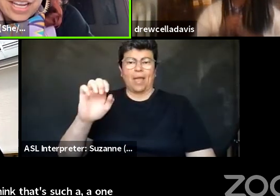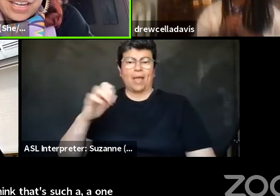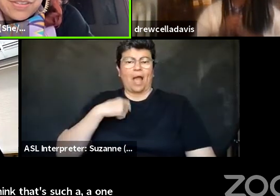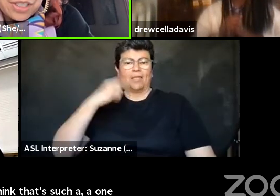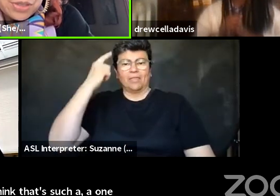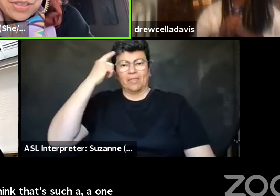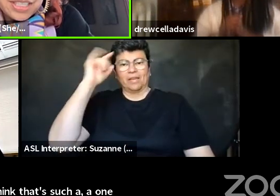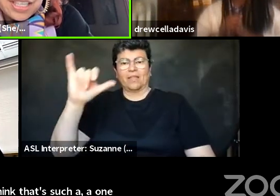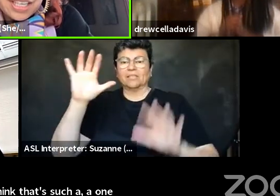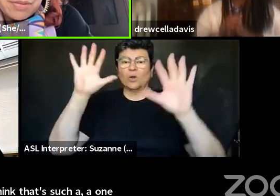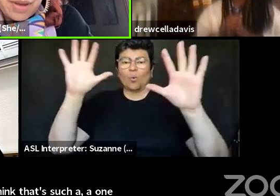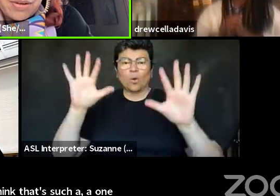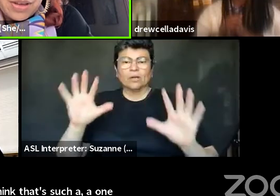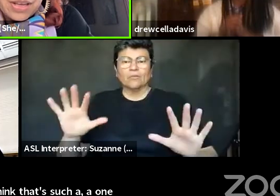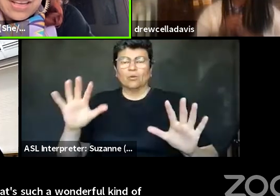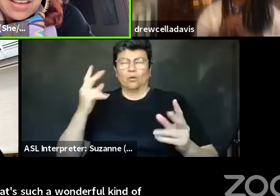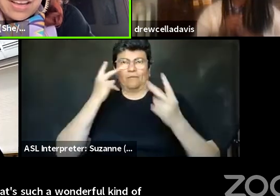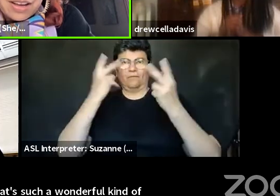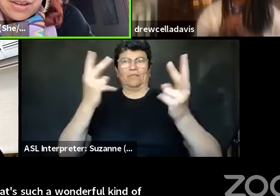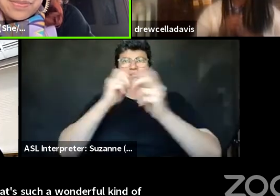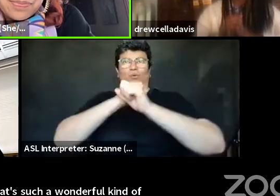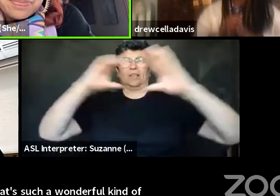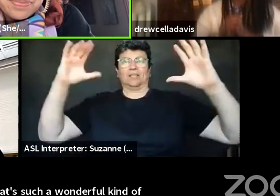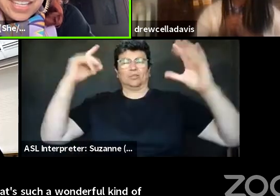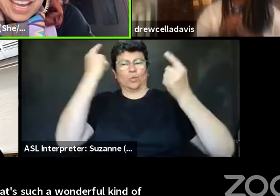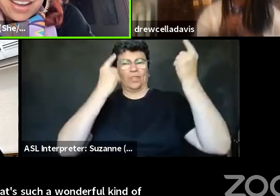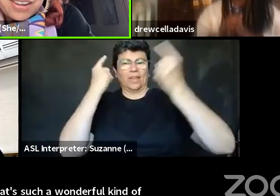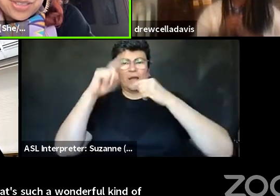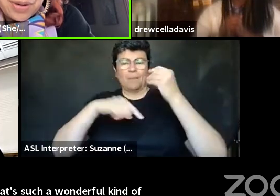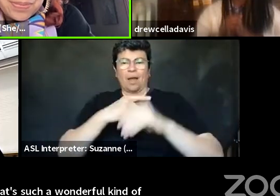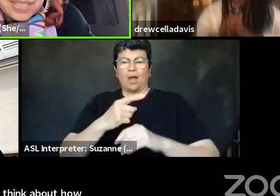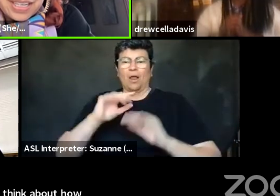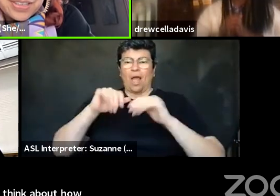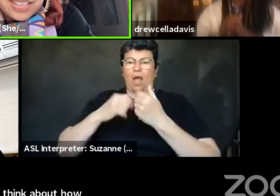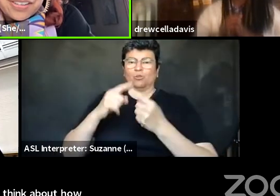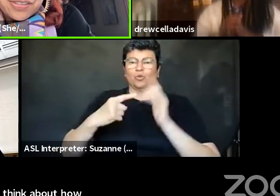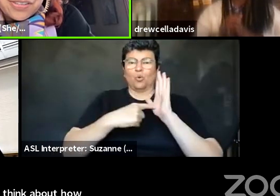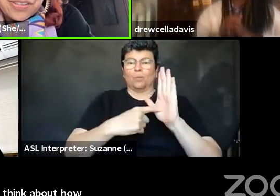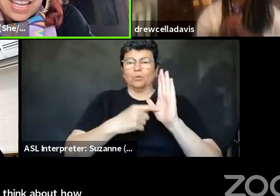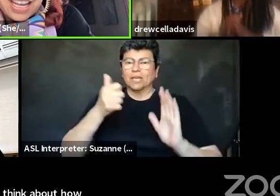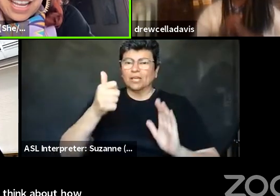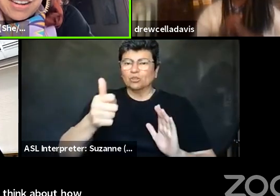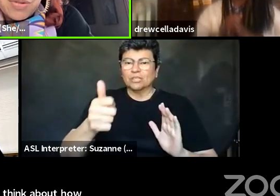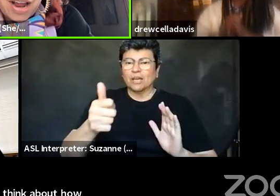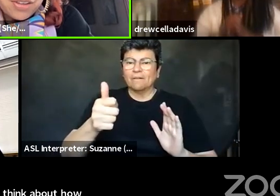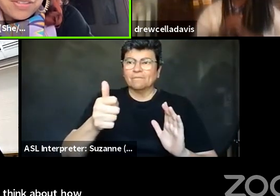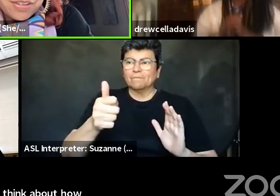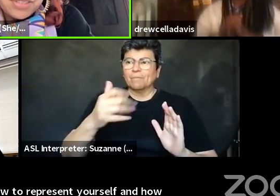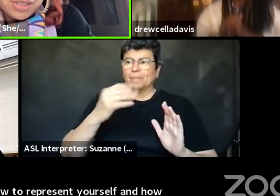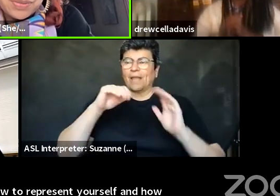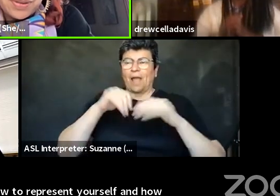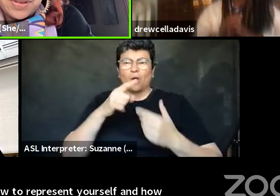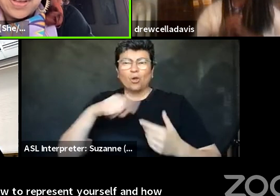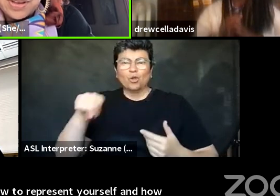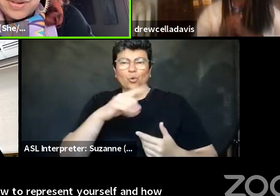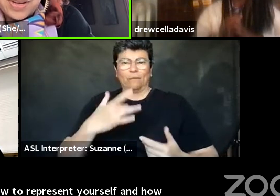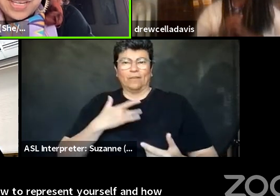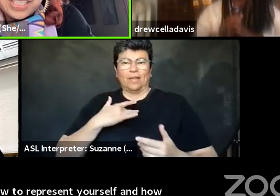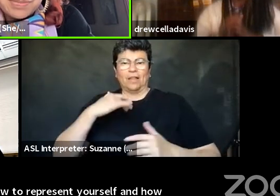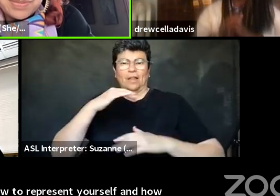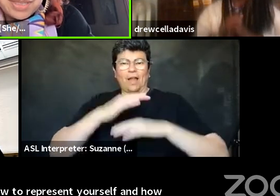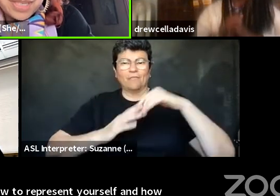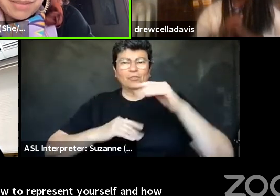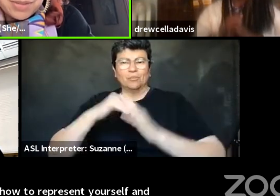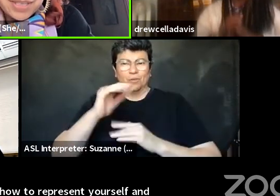wonderful kind of visual to think about how to represent yourself and how you feel comfortable,